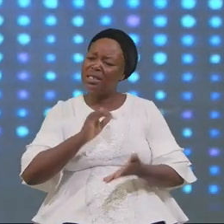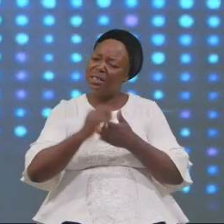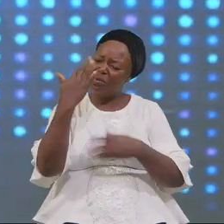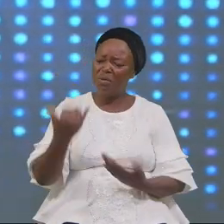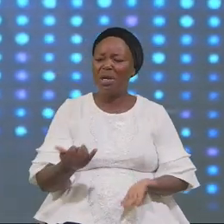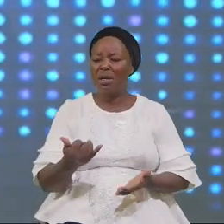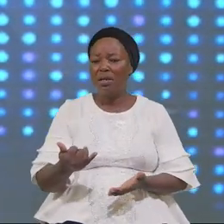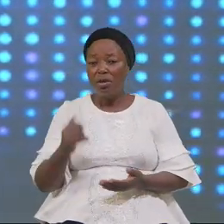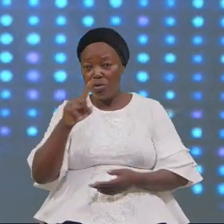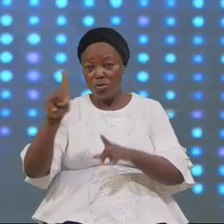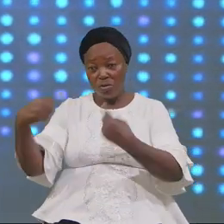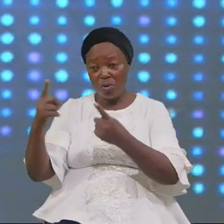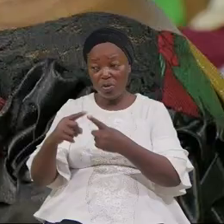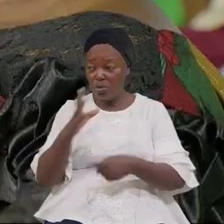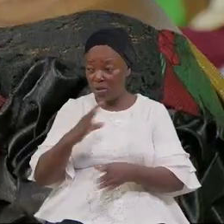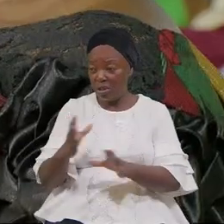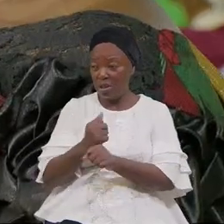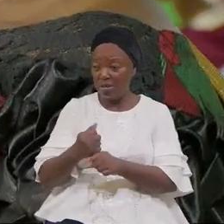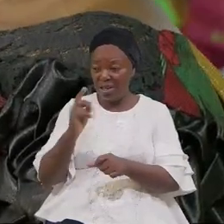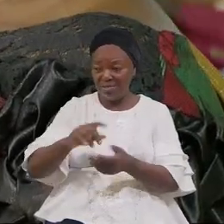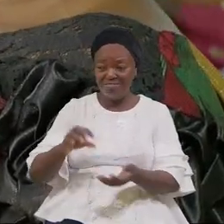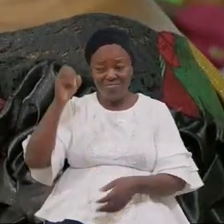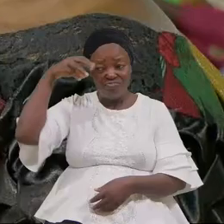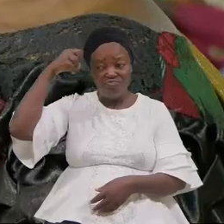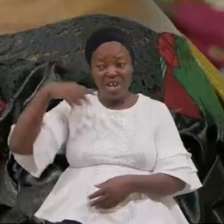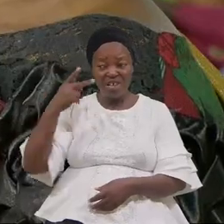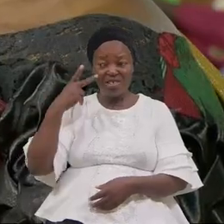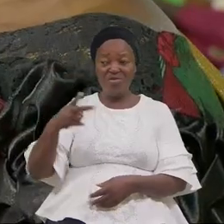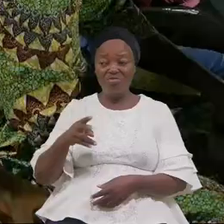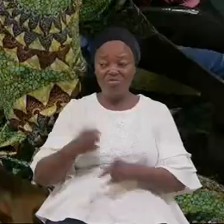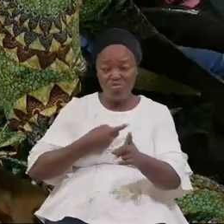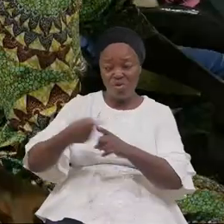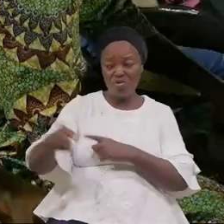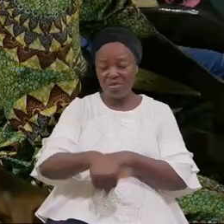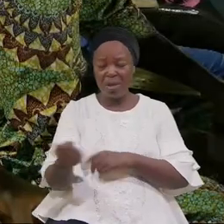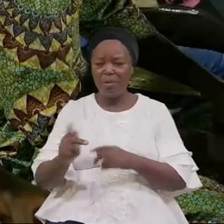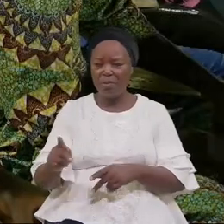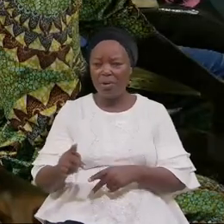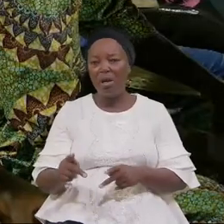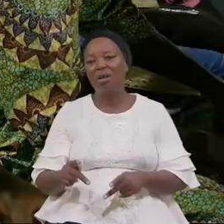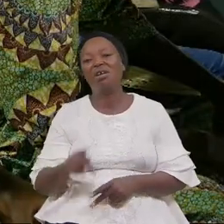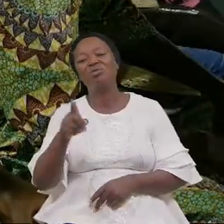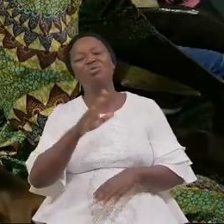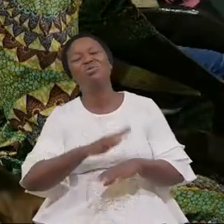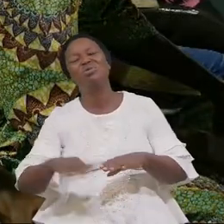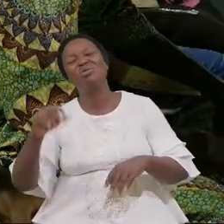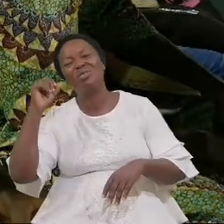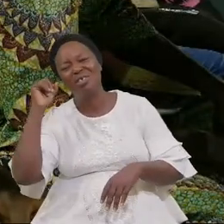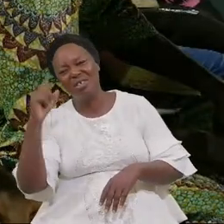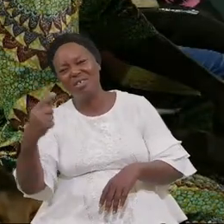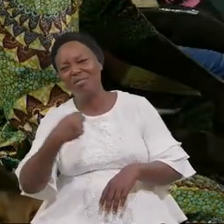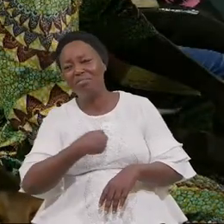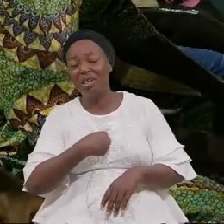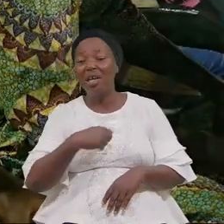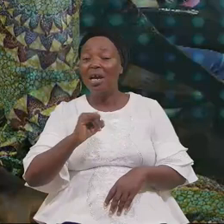go to take charm, to hurt other people. You don't understand. I was